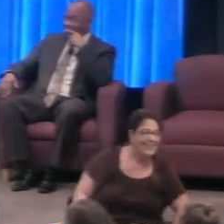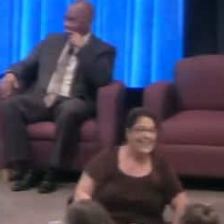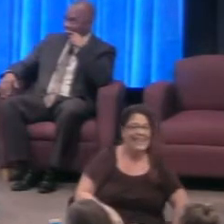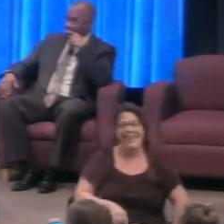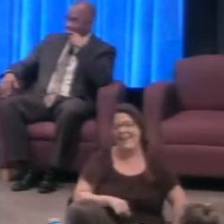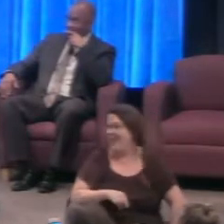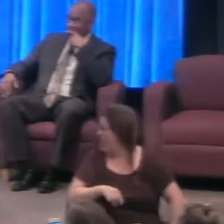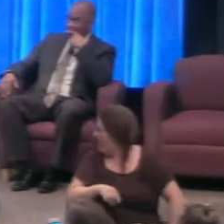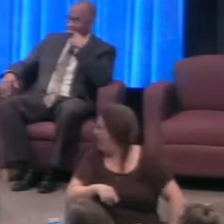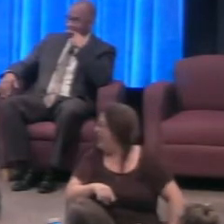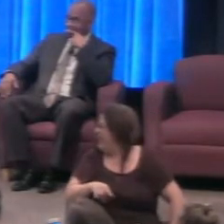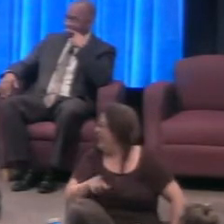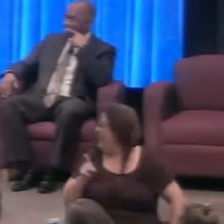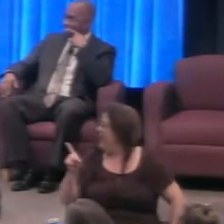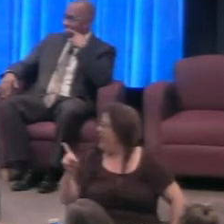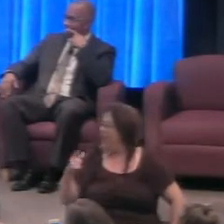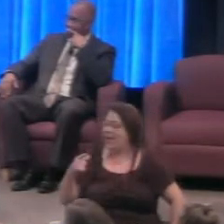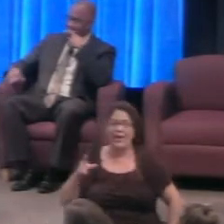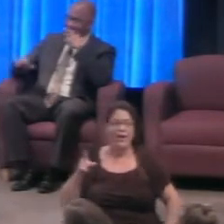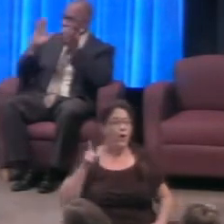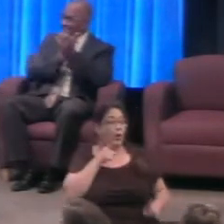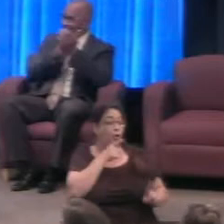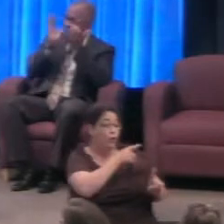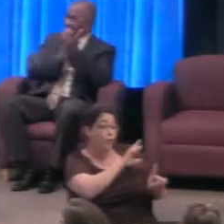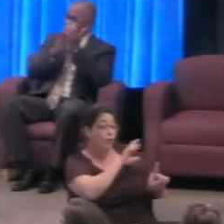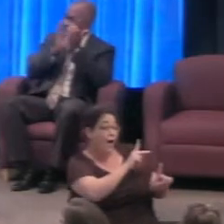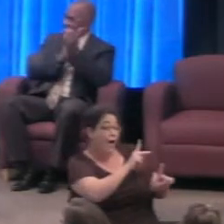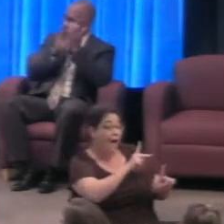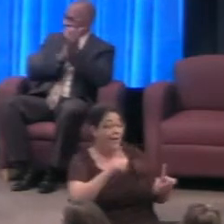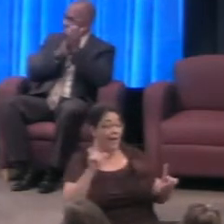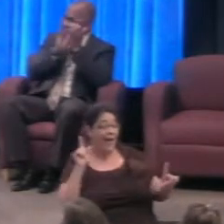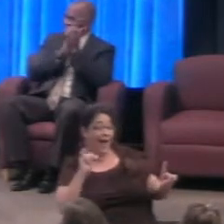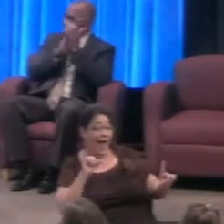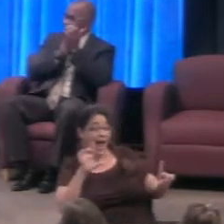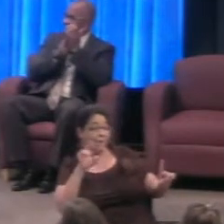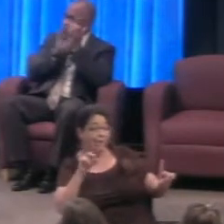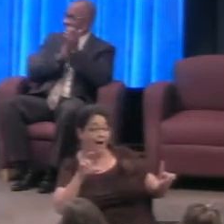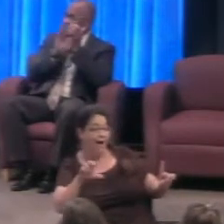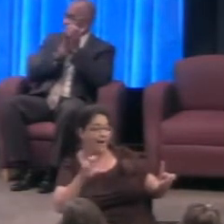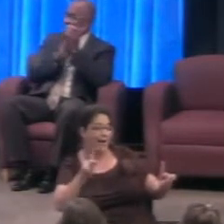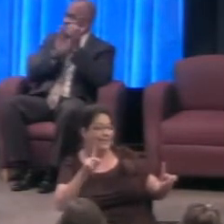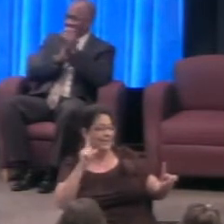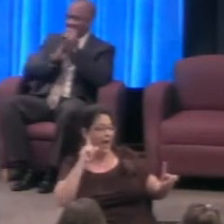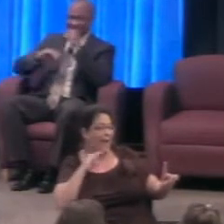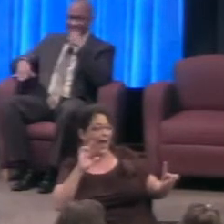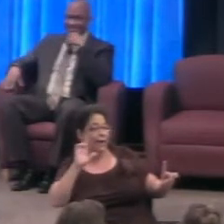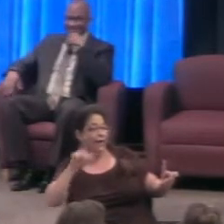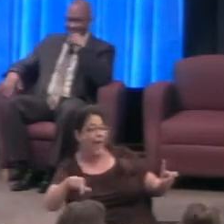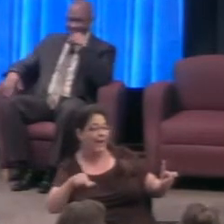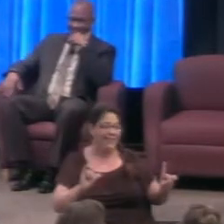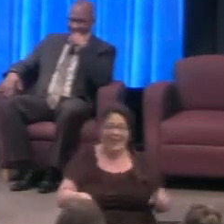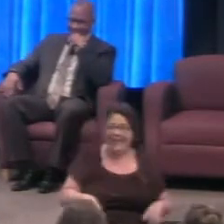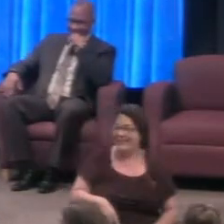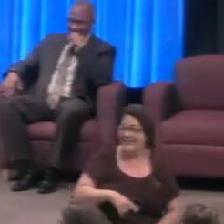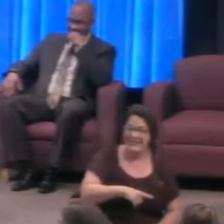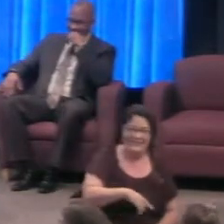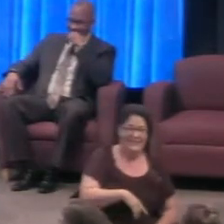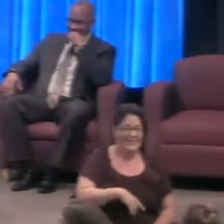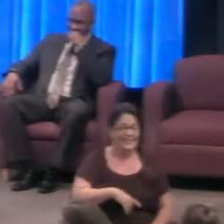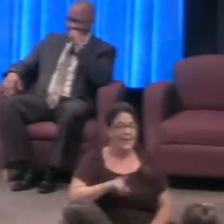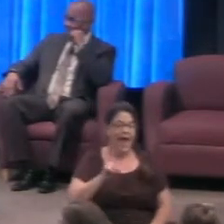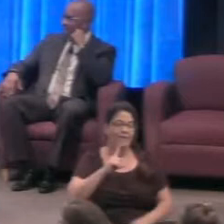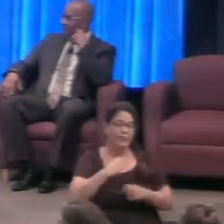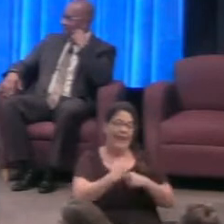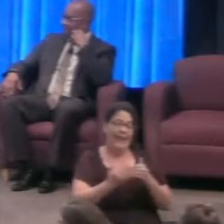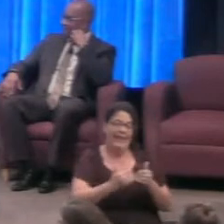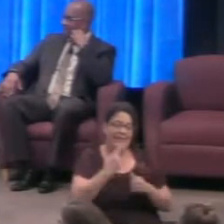I think you rock, I rock. You rock, I rock. So, what would have been in that, but I needed to make it a little